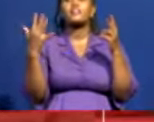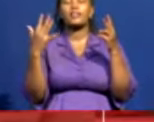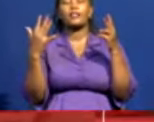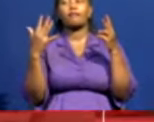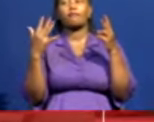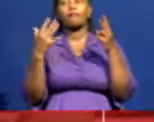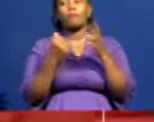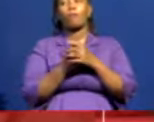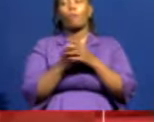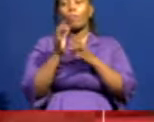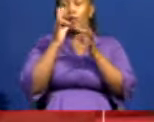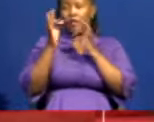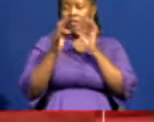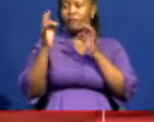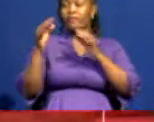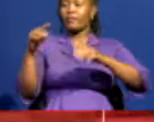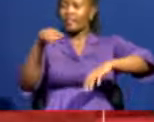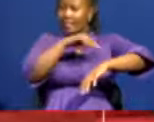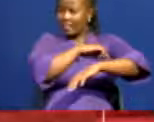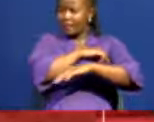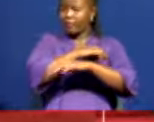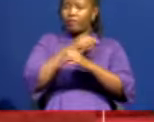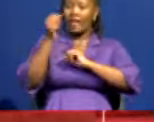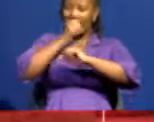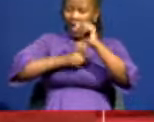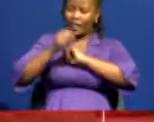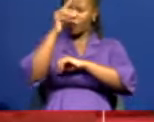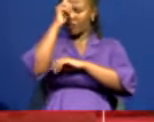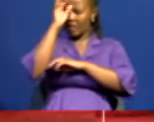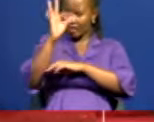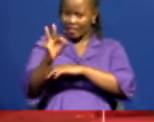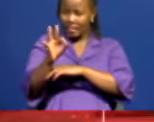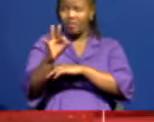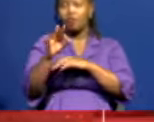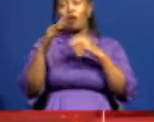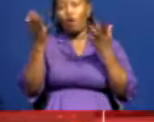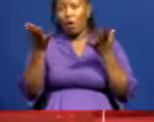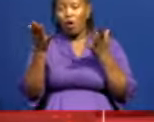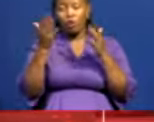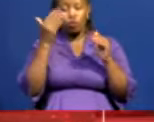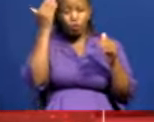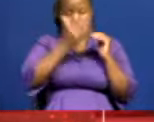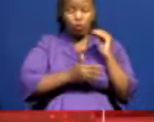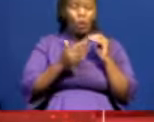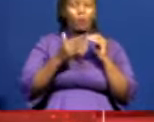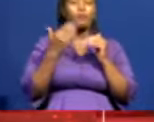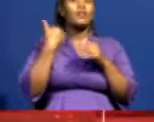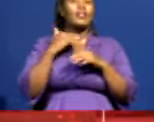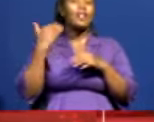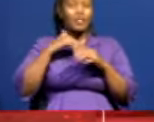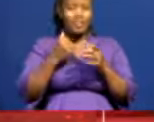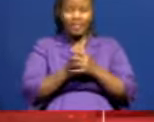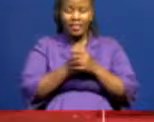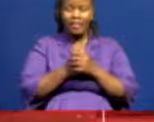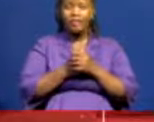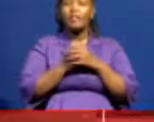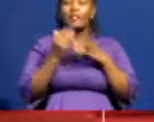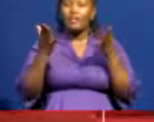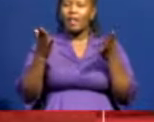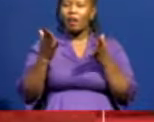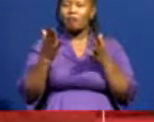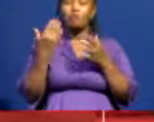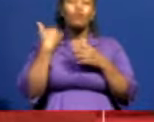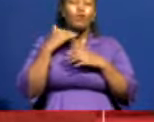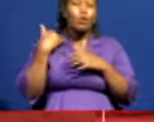Chief akae kwake ama mulio ya risasi ikae. Na kwa sababu mulio ya risasi haina akili ya kuamua,